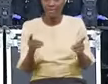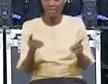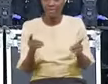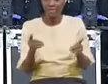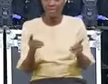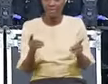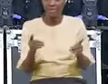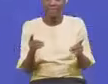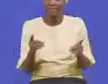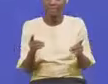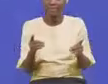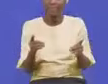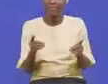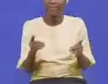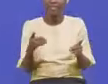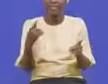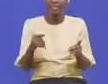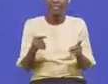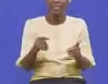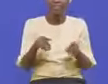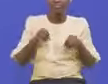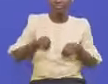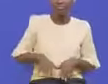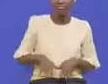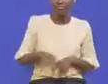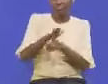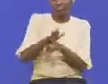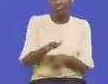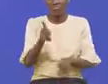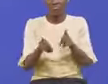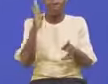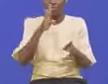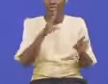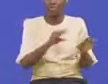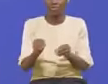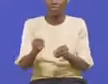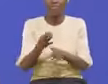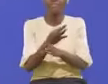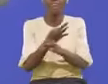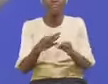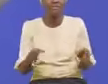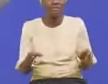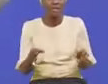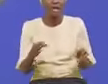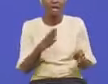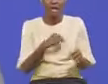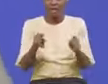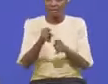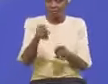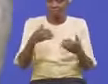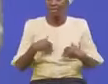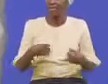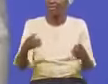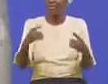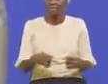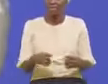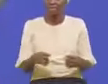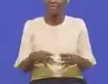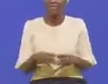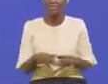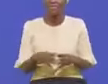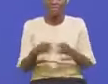a new book, Katutu. I may set free. I may all of Yafunyamuako Gadede. As you have come. As in Yeva. You worship